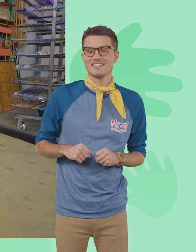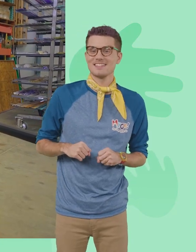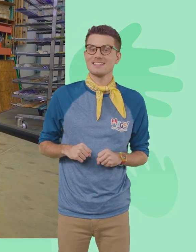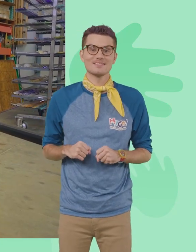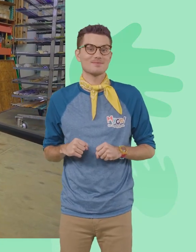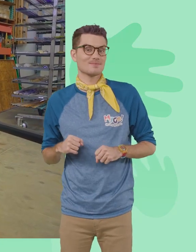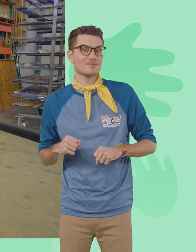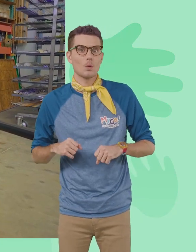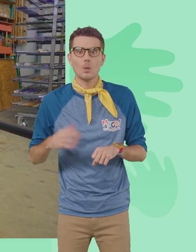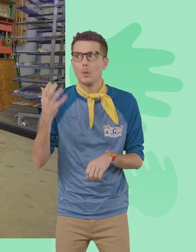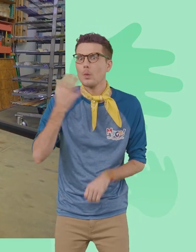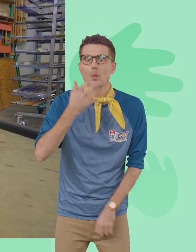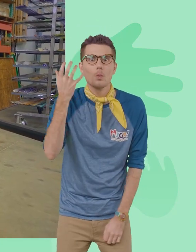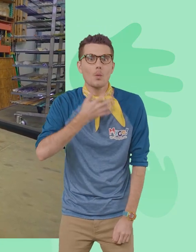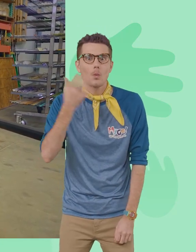Whoa.